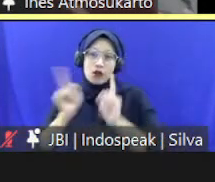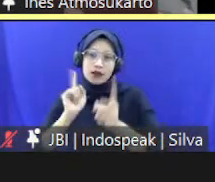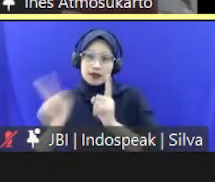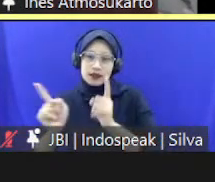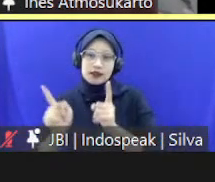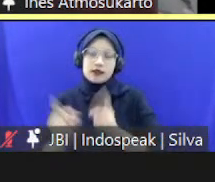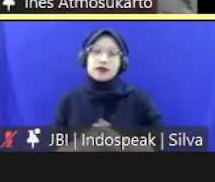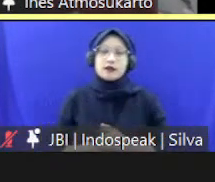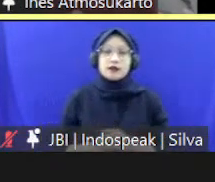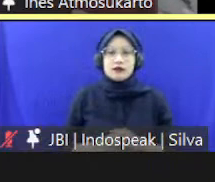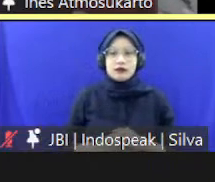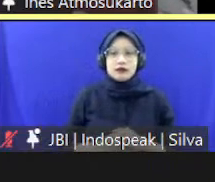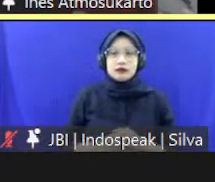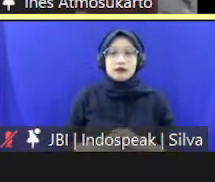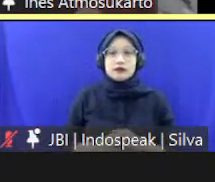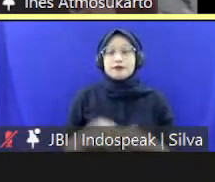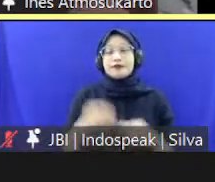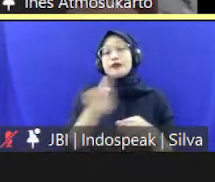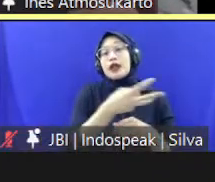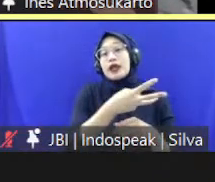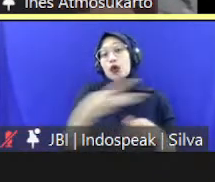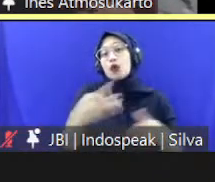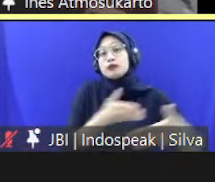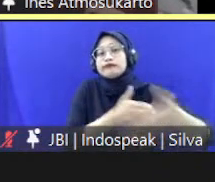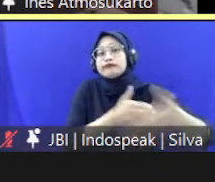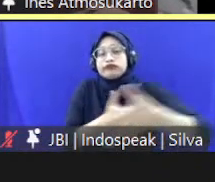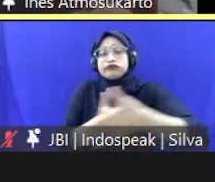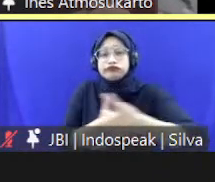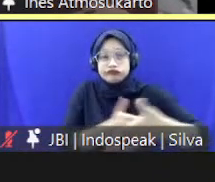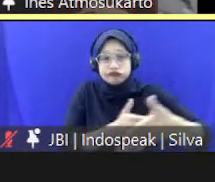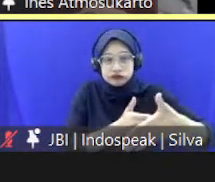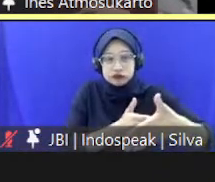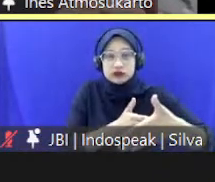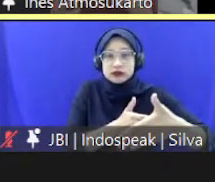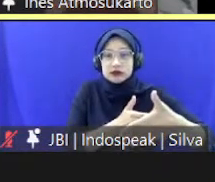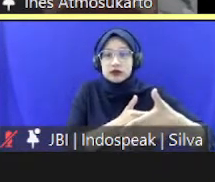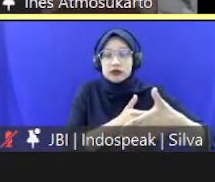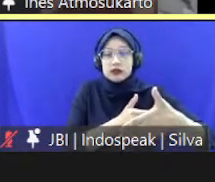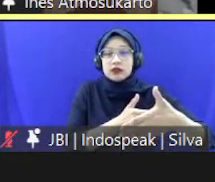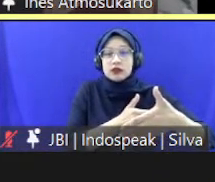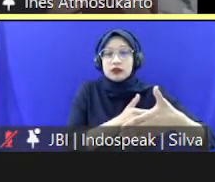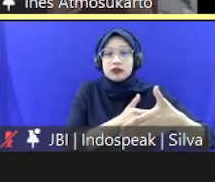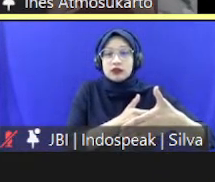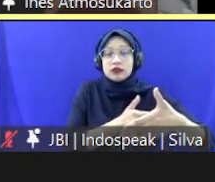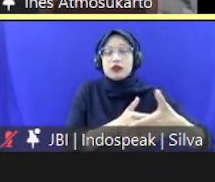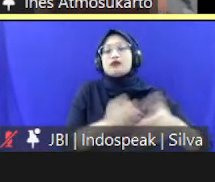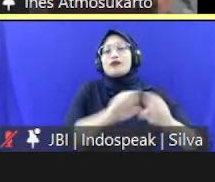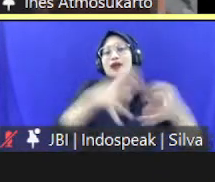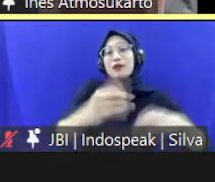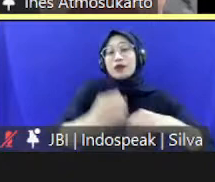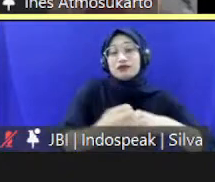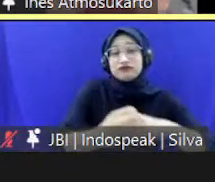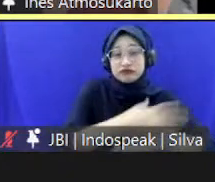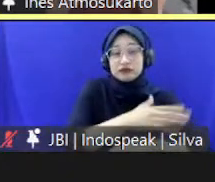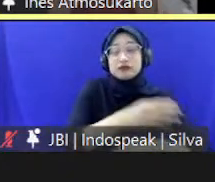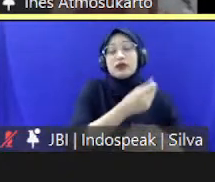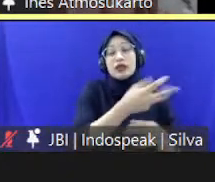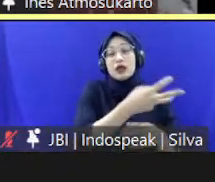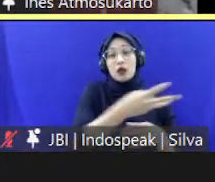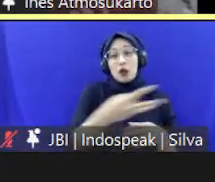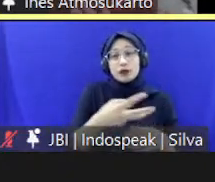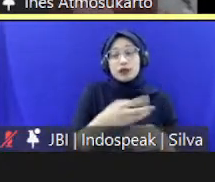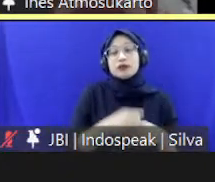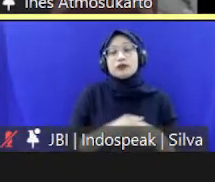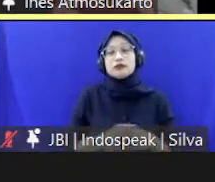how the economical challenges that this pandemic has brought, the wave of infection, and then all the restrictions, all